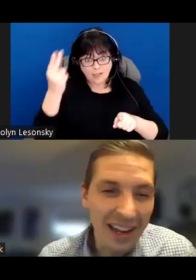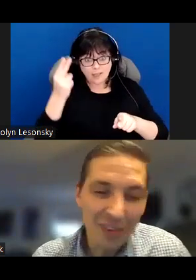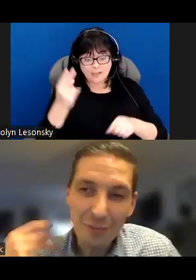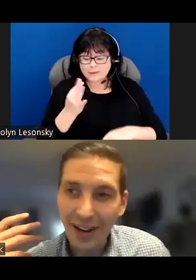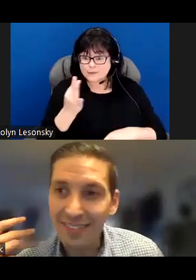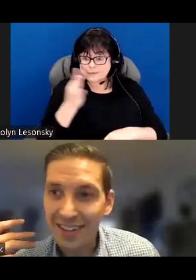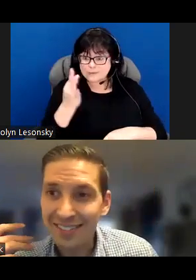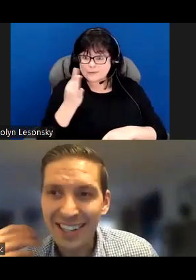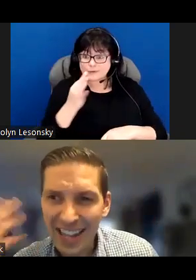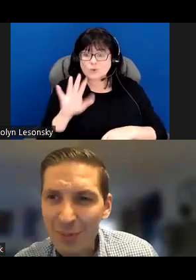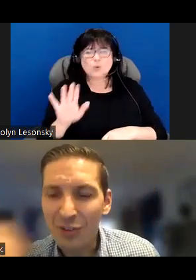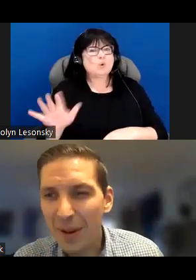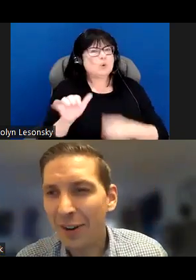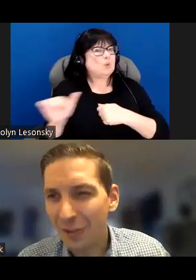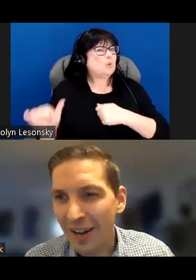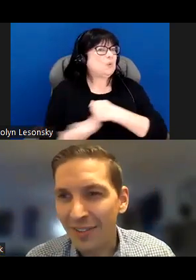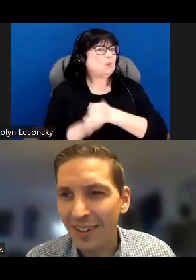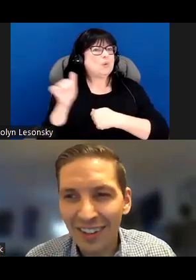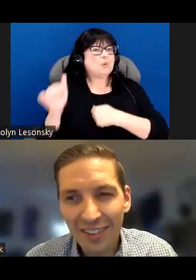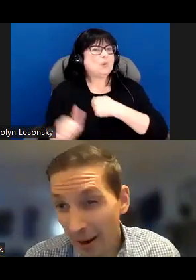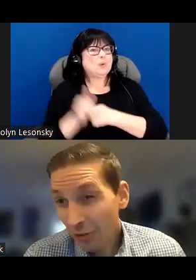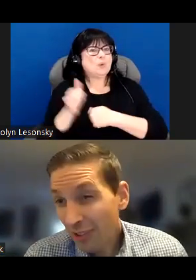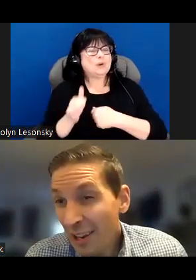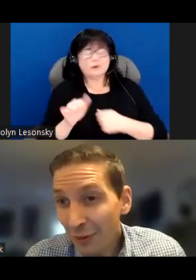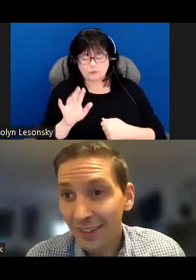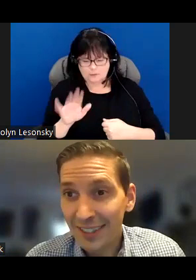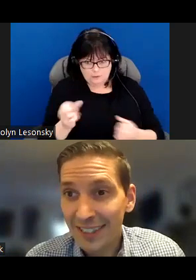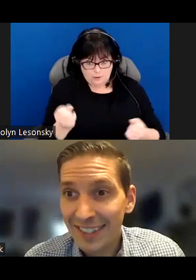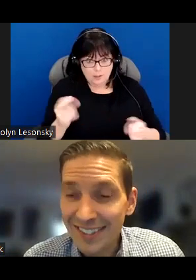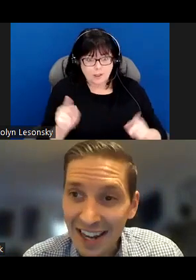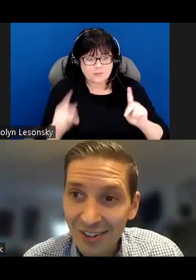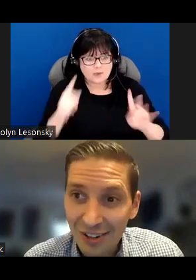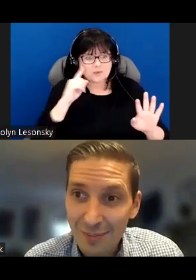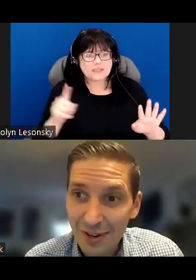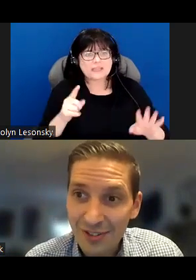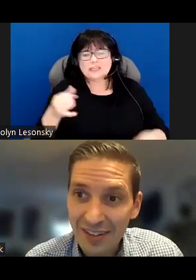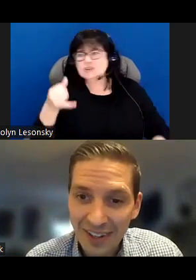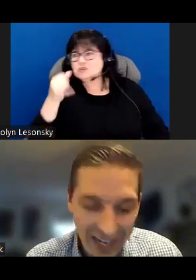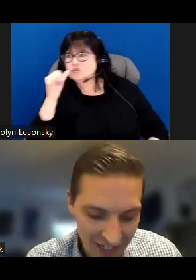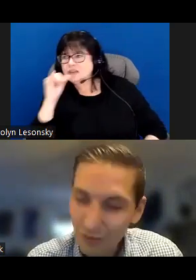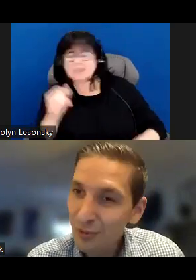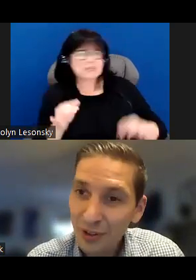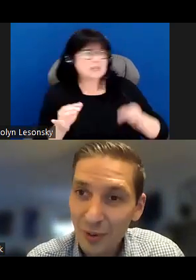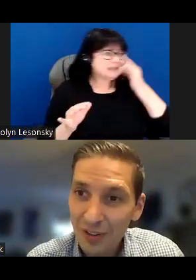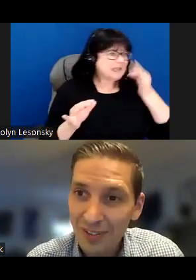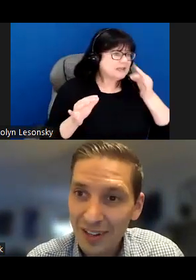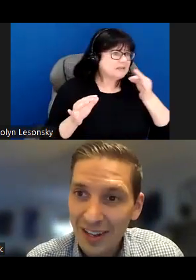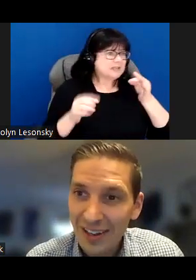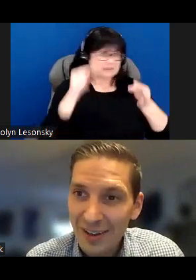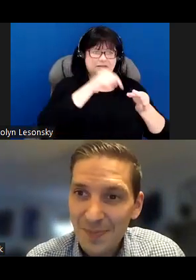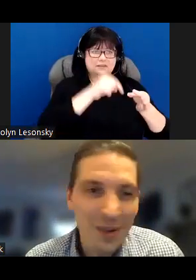many that have this mindset that cannabis-impaired driving is somehow safer than alcohol-impaired driving. And I just really